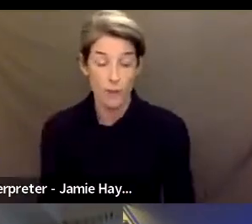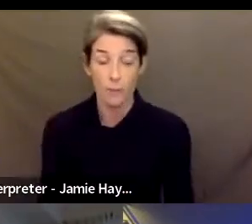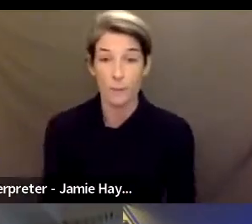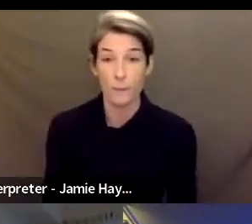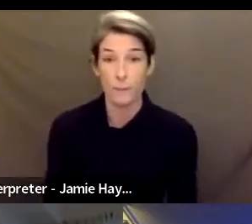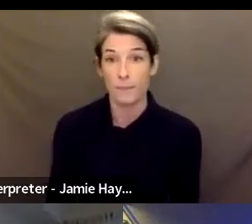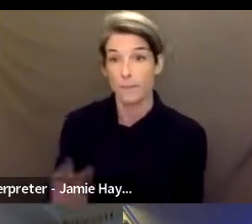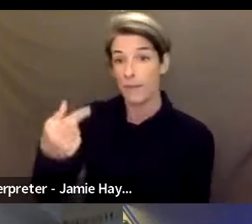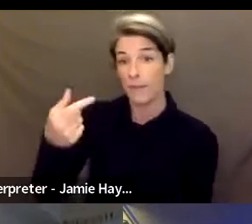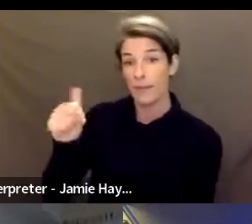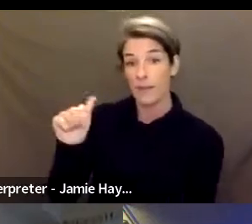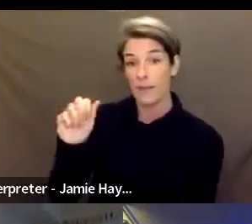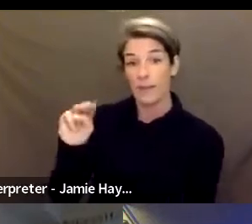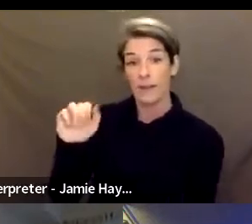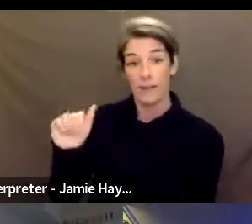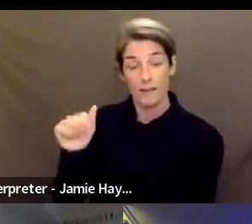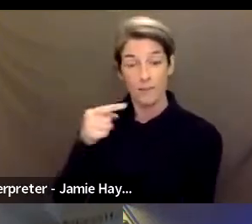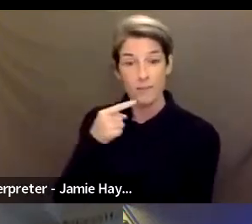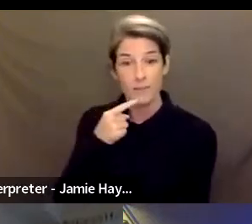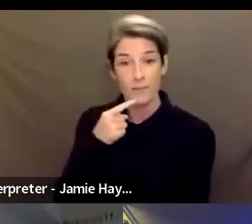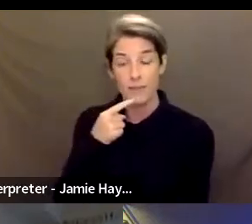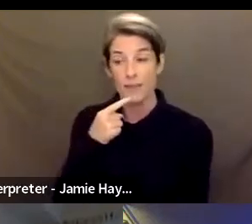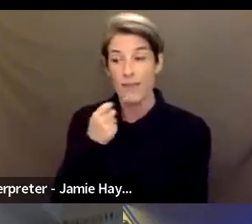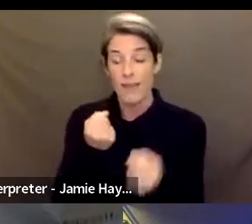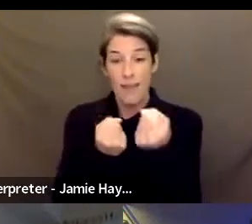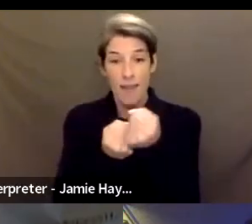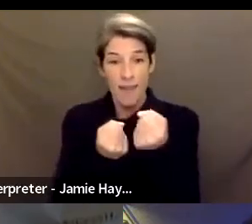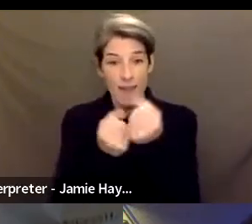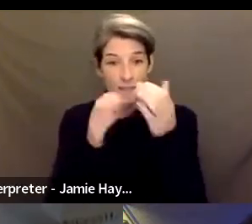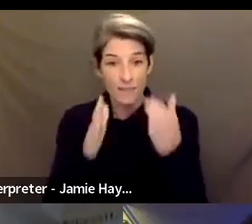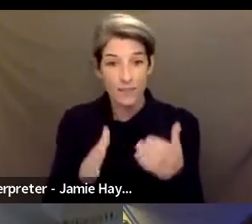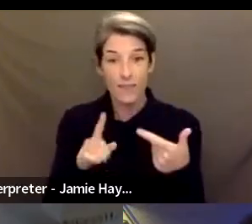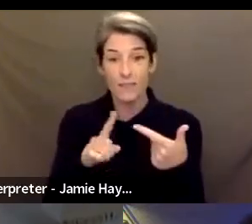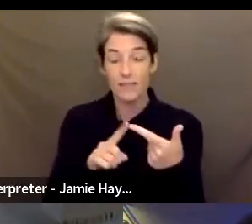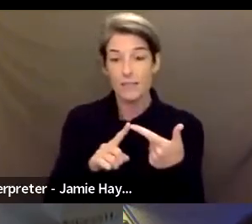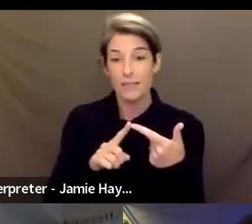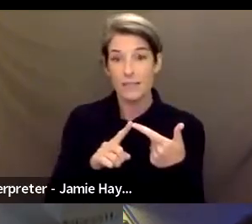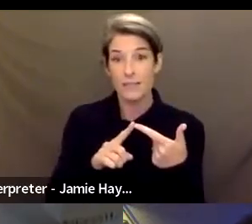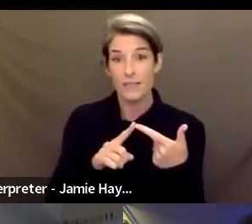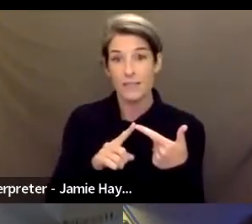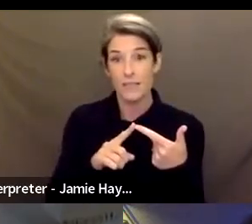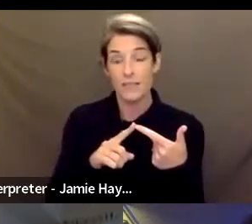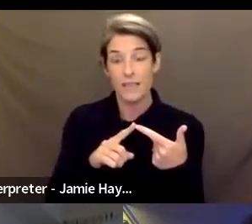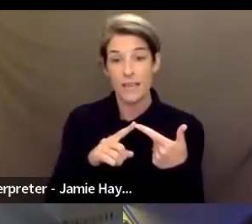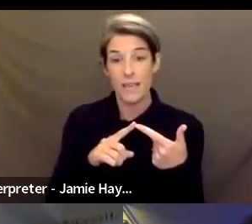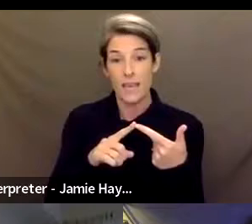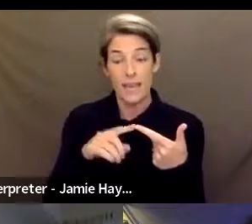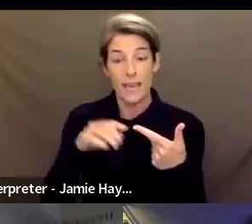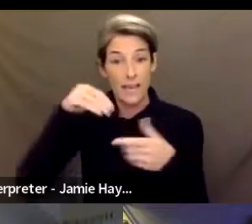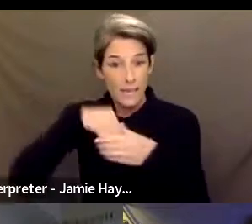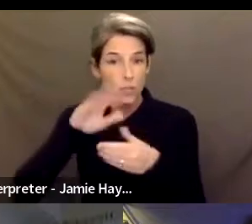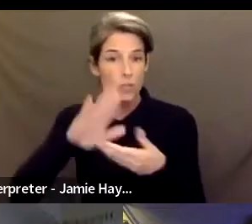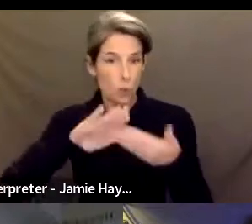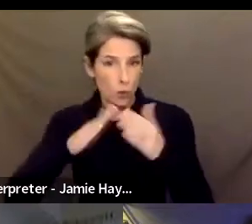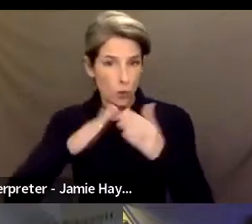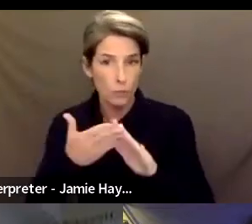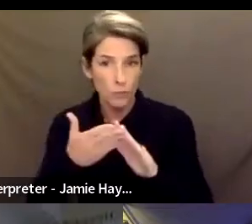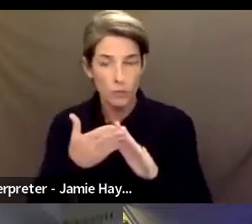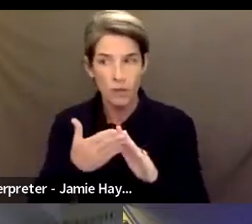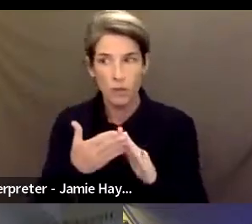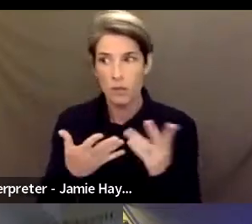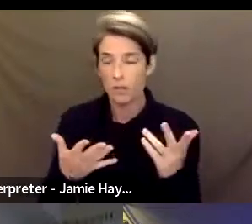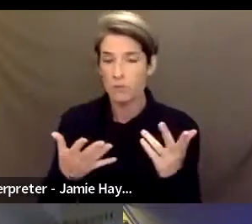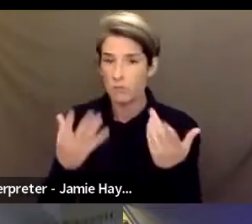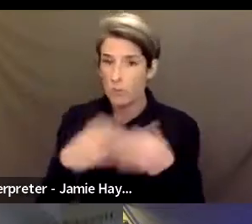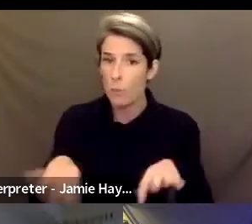advocates and organizations around your area and in your community. There's sometimes so you get a project, you're